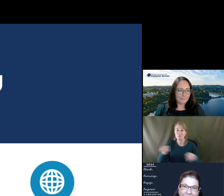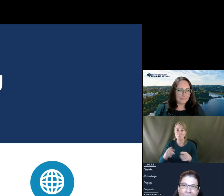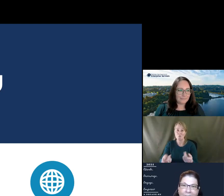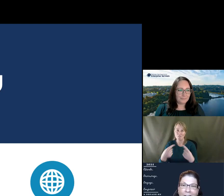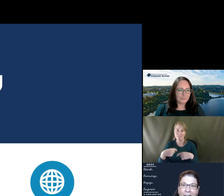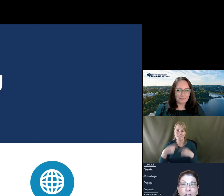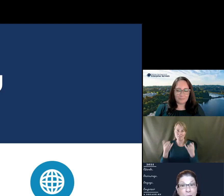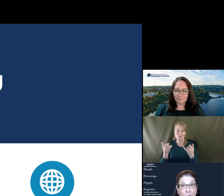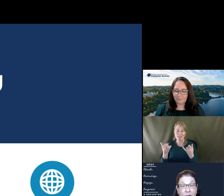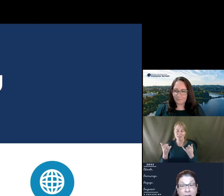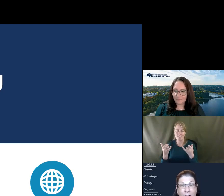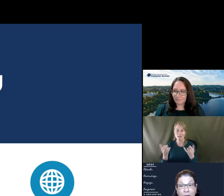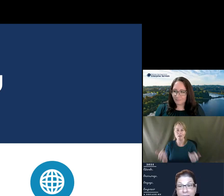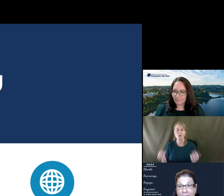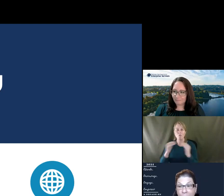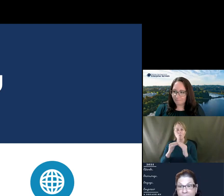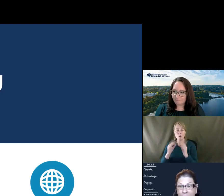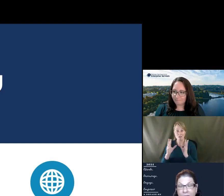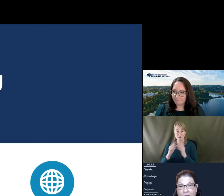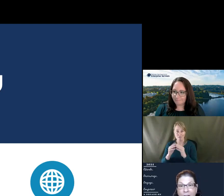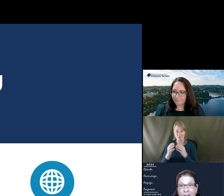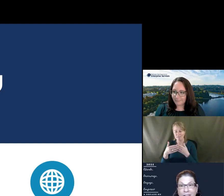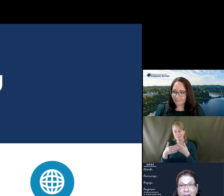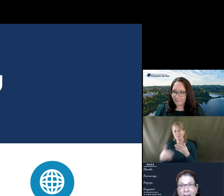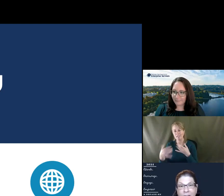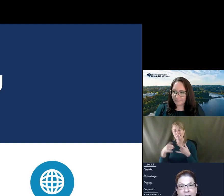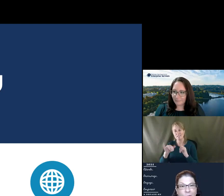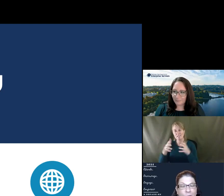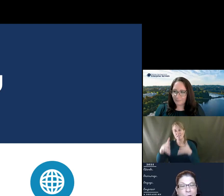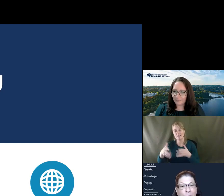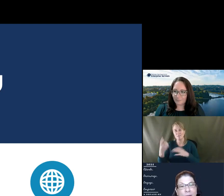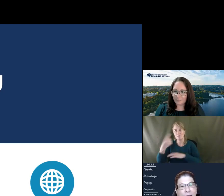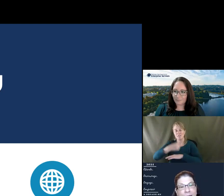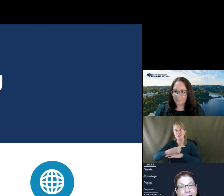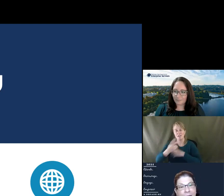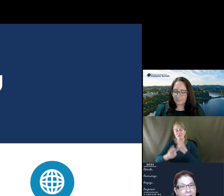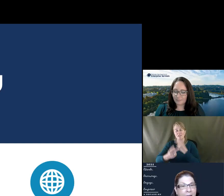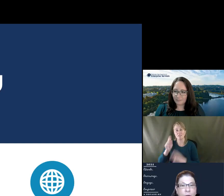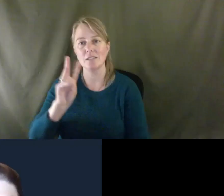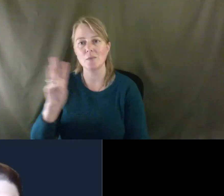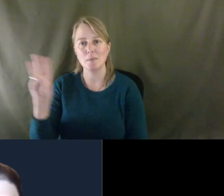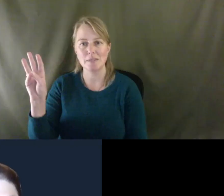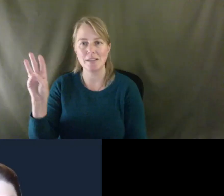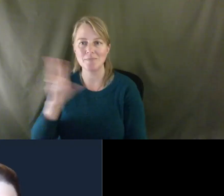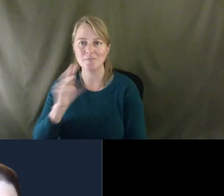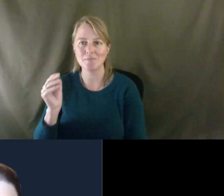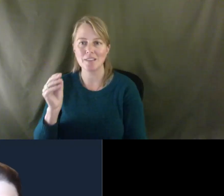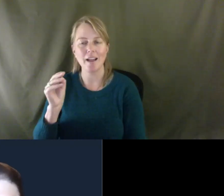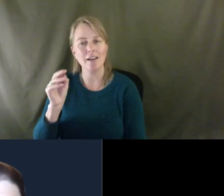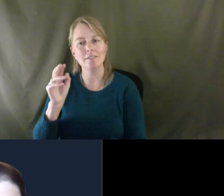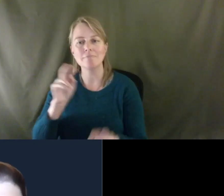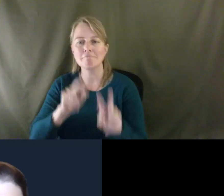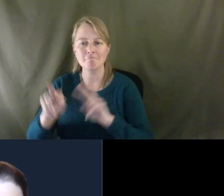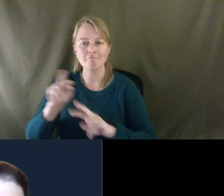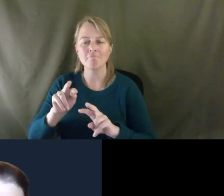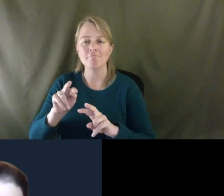today. There's more of the conference to come. We've still got another day left. So visit our website and revisit some sessions or